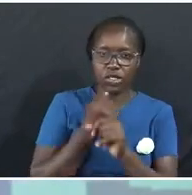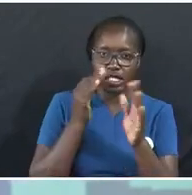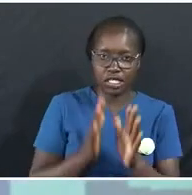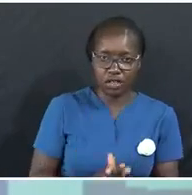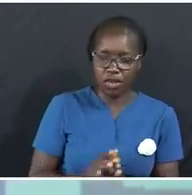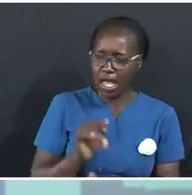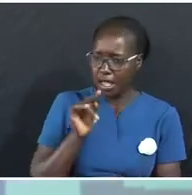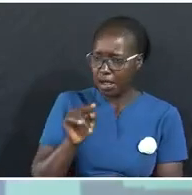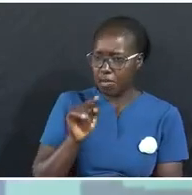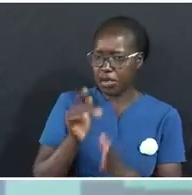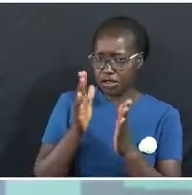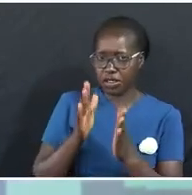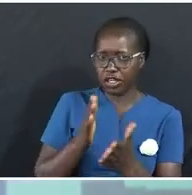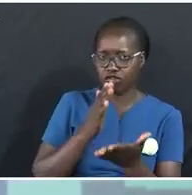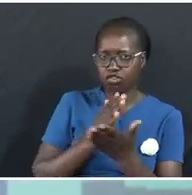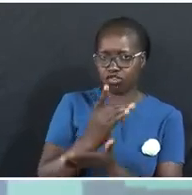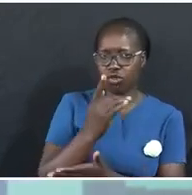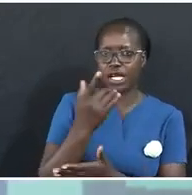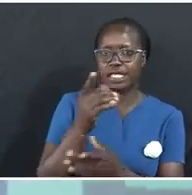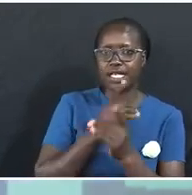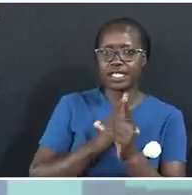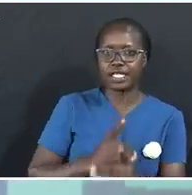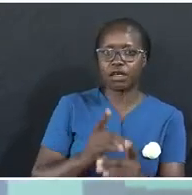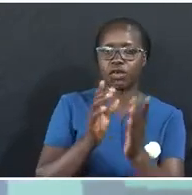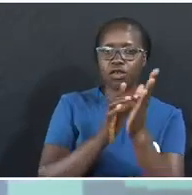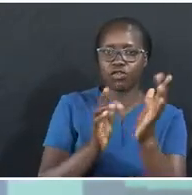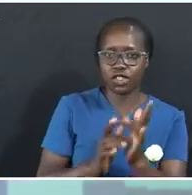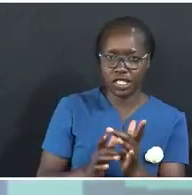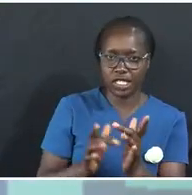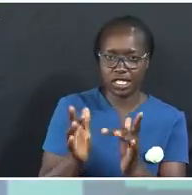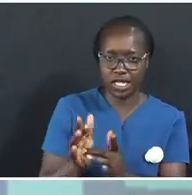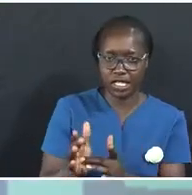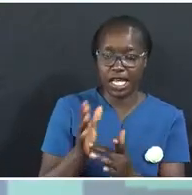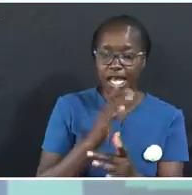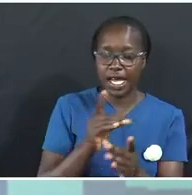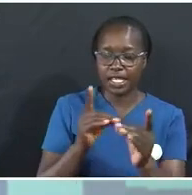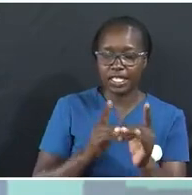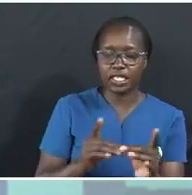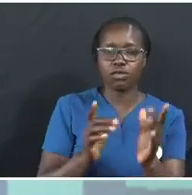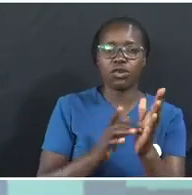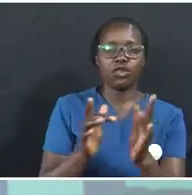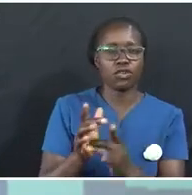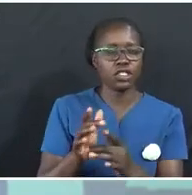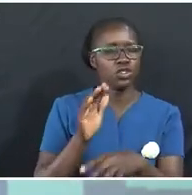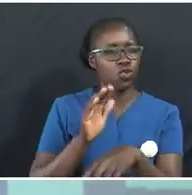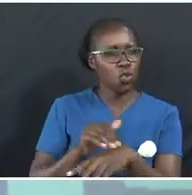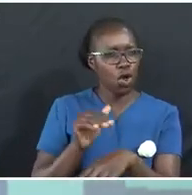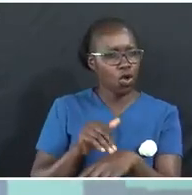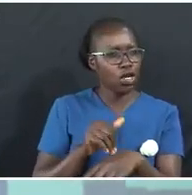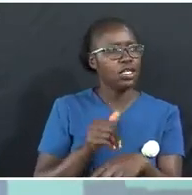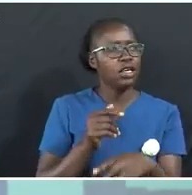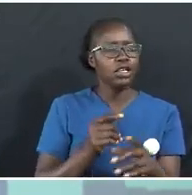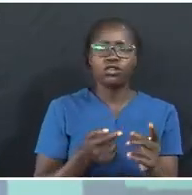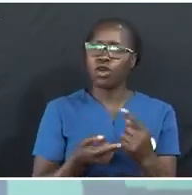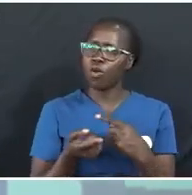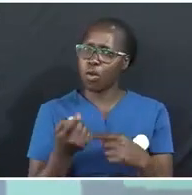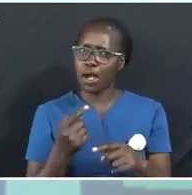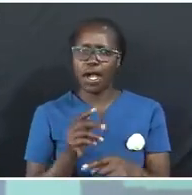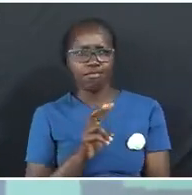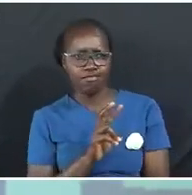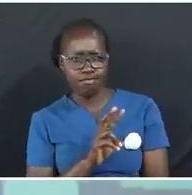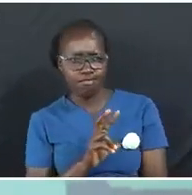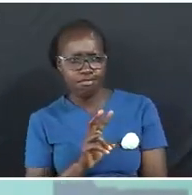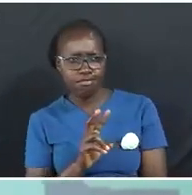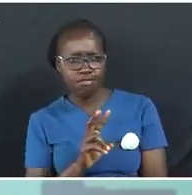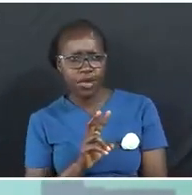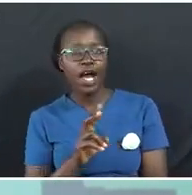that person for sure is a disciple of Jesus. And disciples of Jesus were called not to come and sit idle and